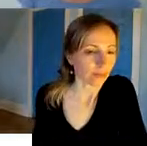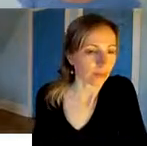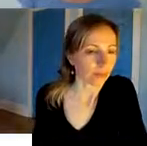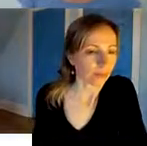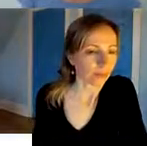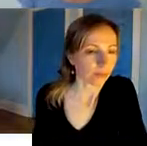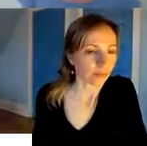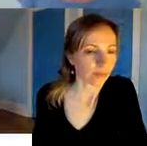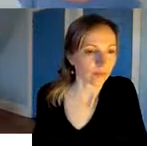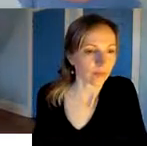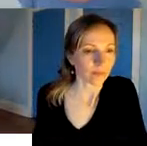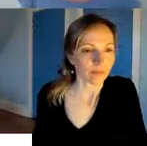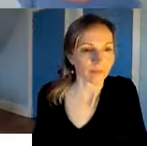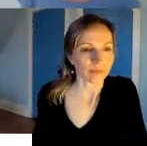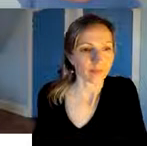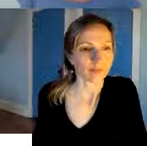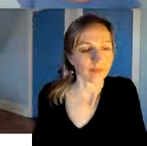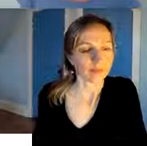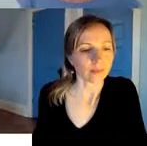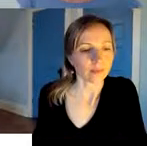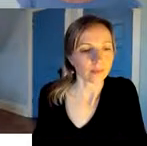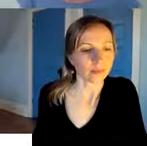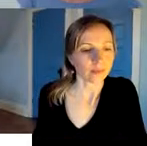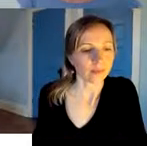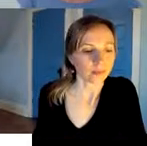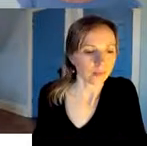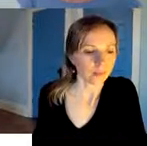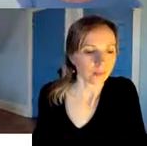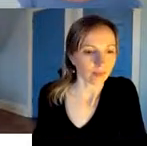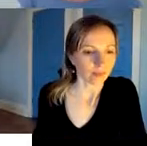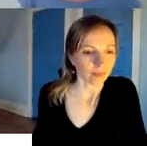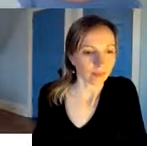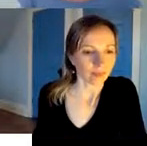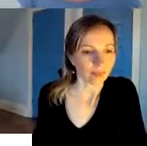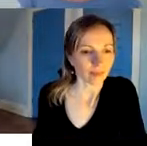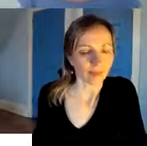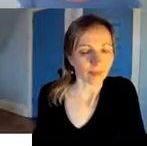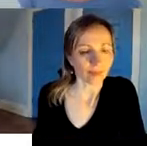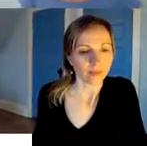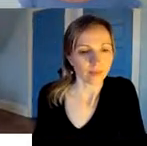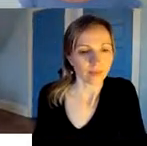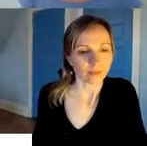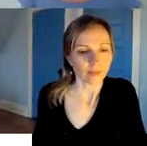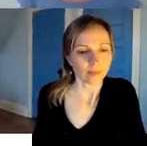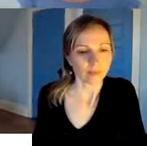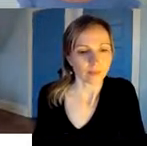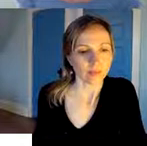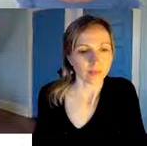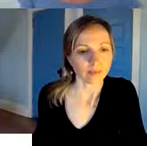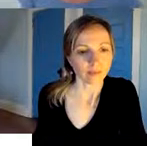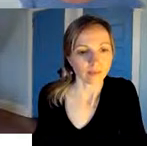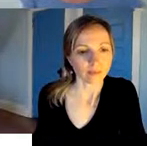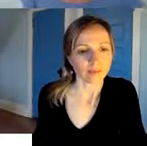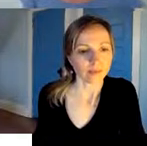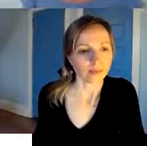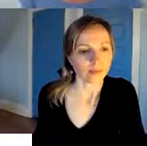not sure where to find that, if you're new to Zoom, just move your mouse around the screen, and usually near the bottom part, if you hover, you'll see the black